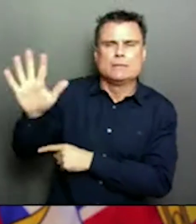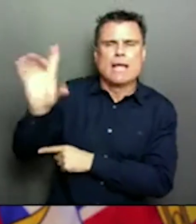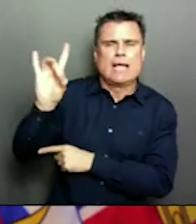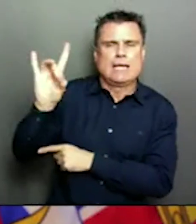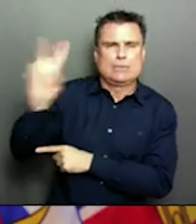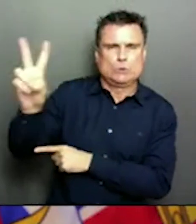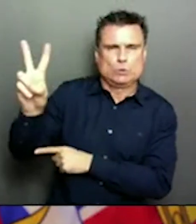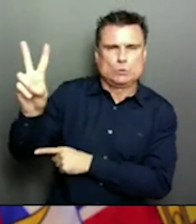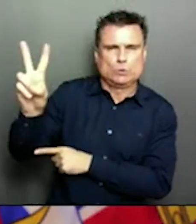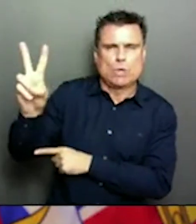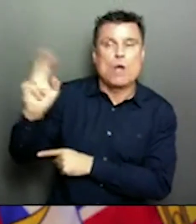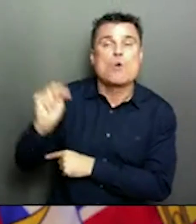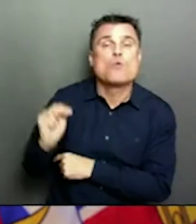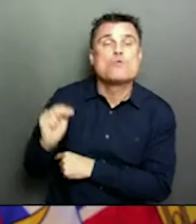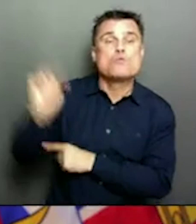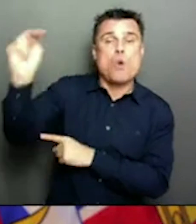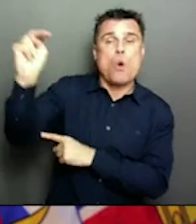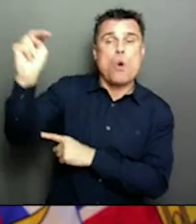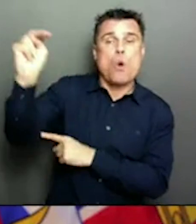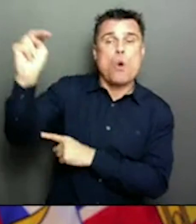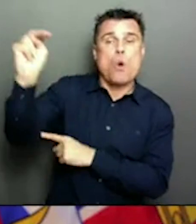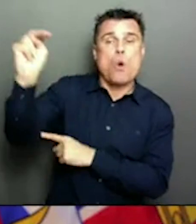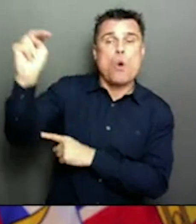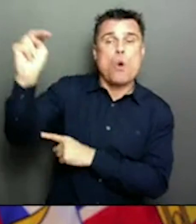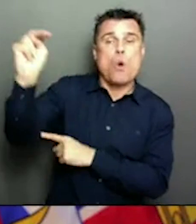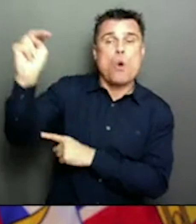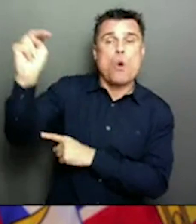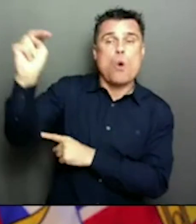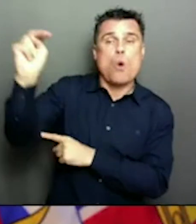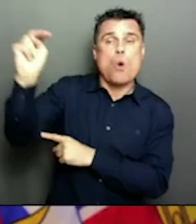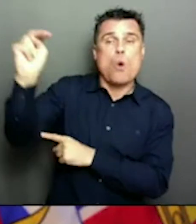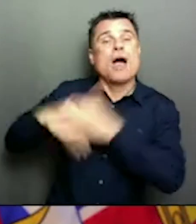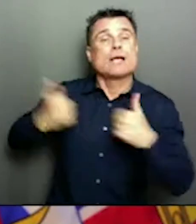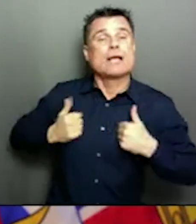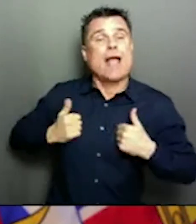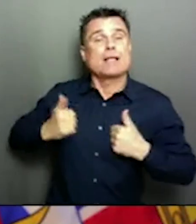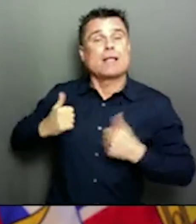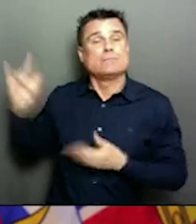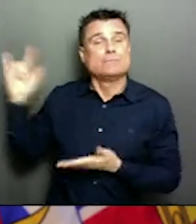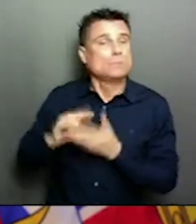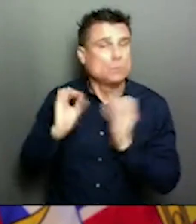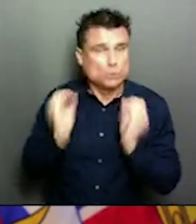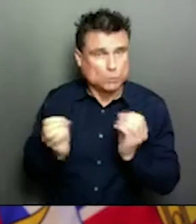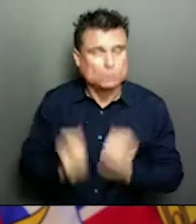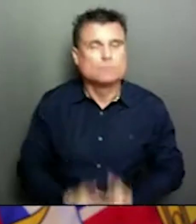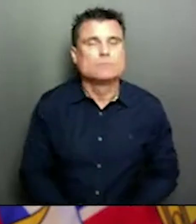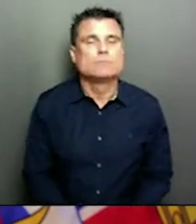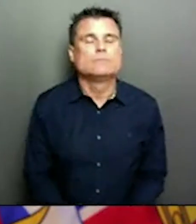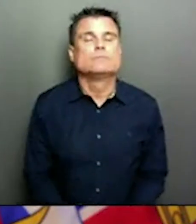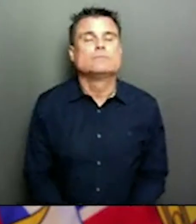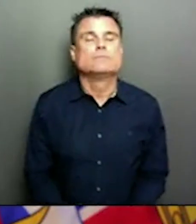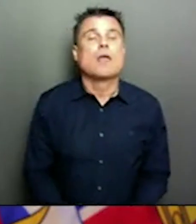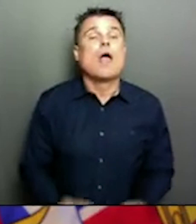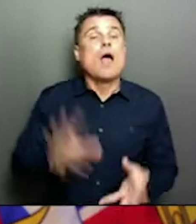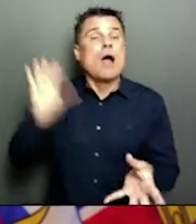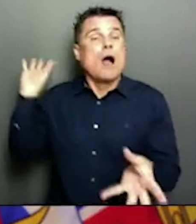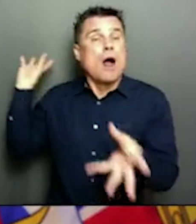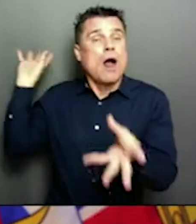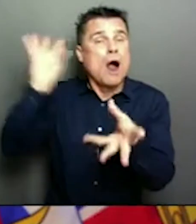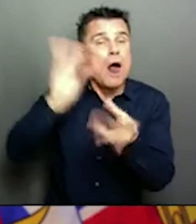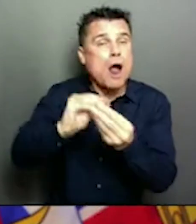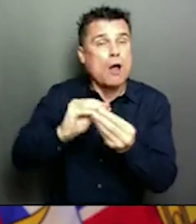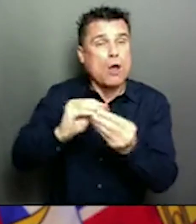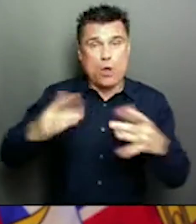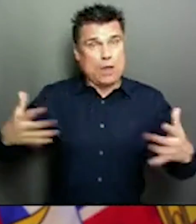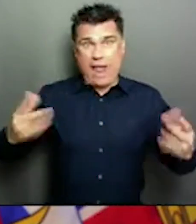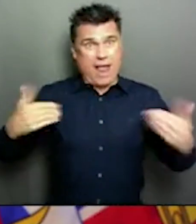people in the Northern Health Region. We now have 24 active cases across the province,